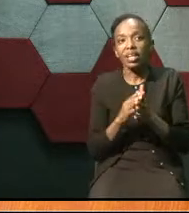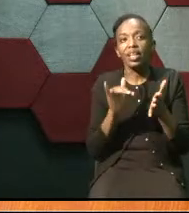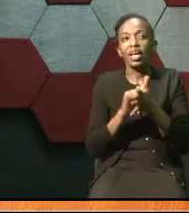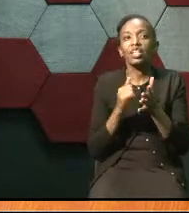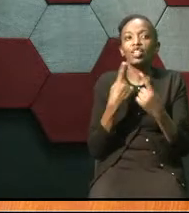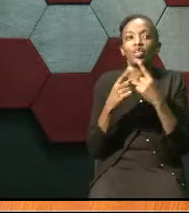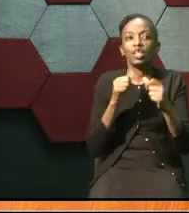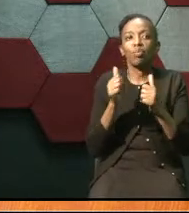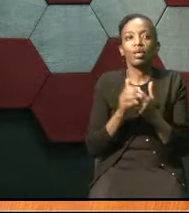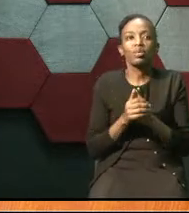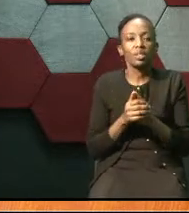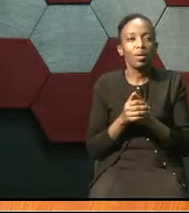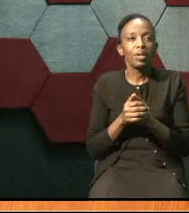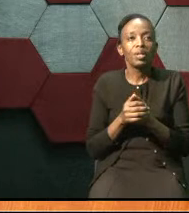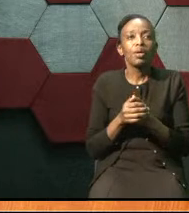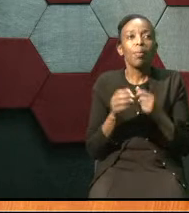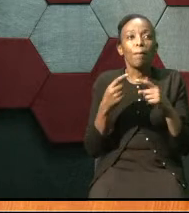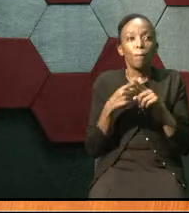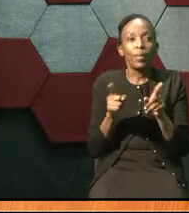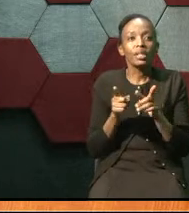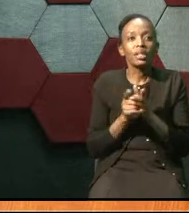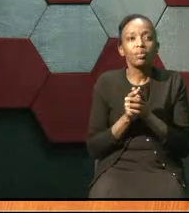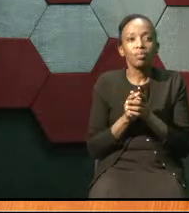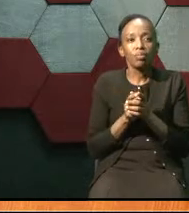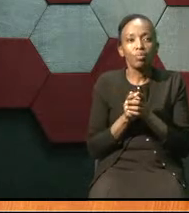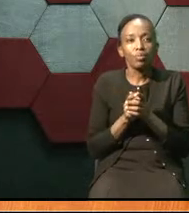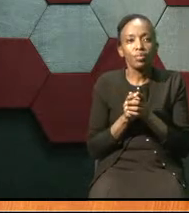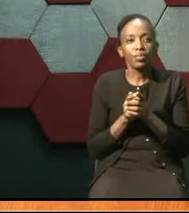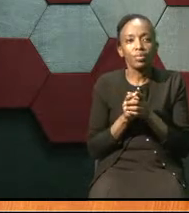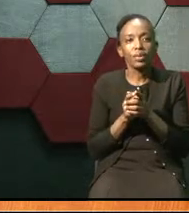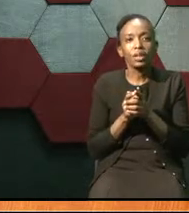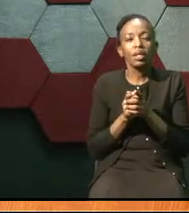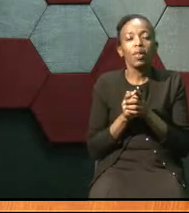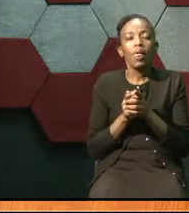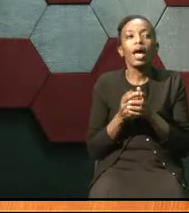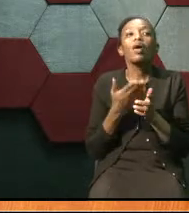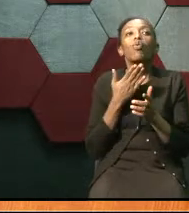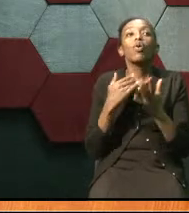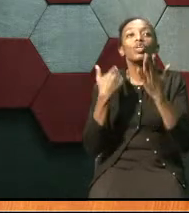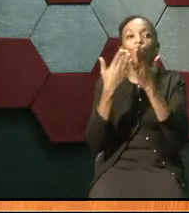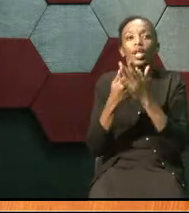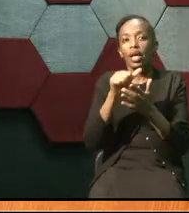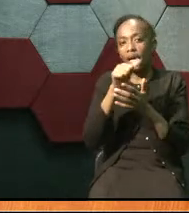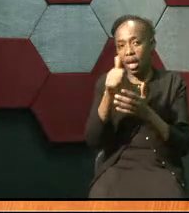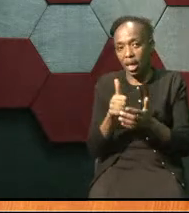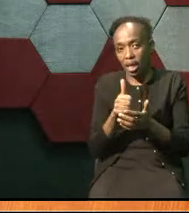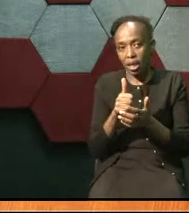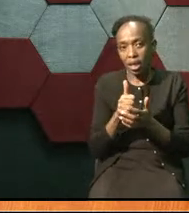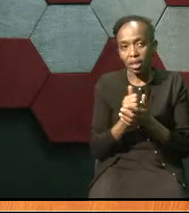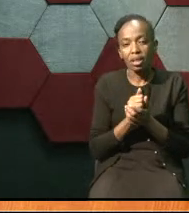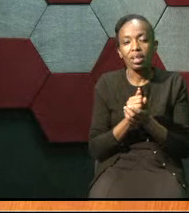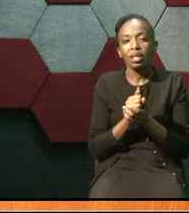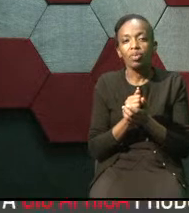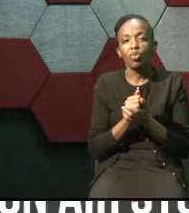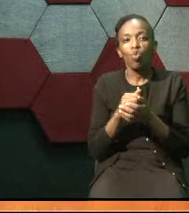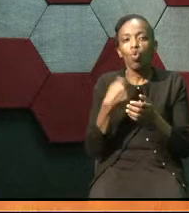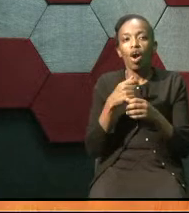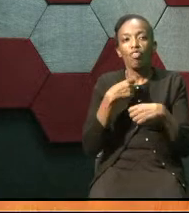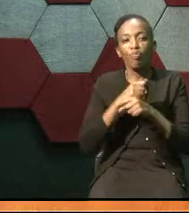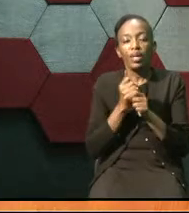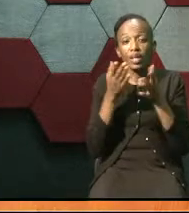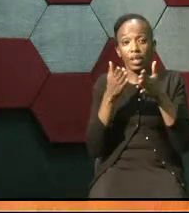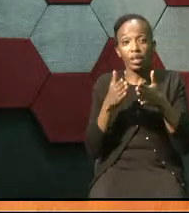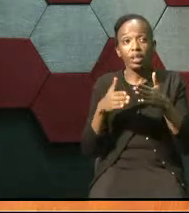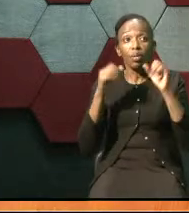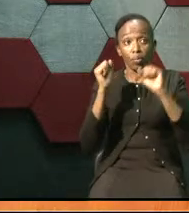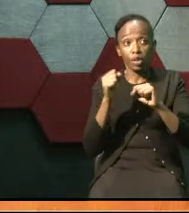people have lost. Yeah, but I would also like to thank other people who have made this event possible